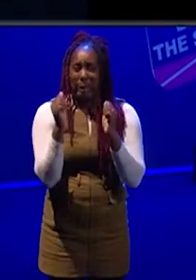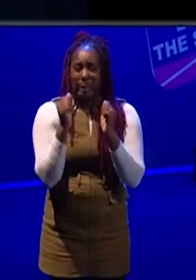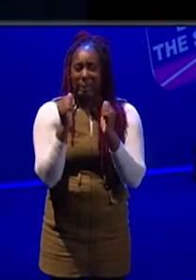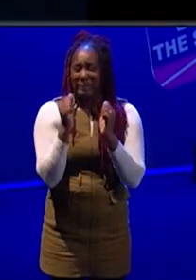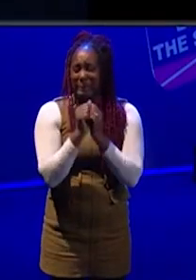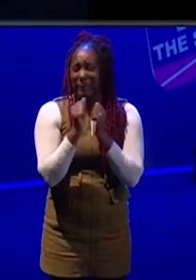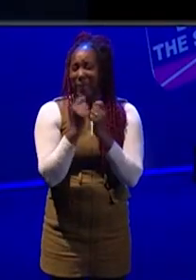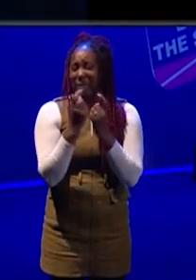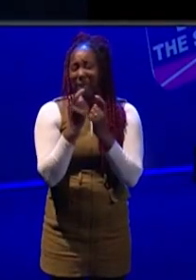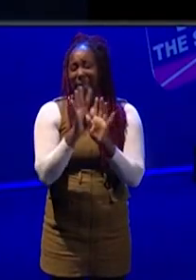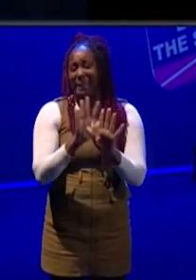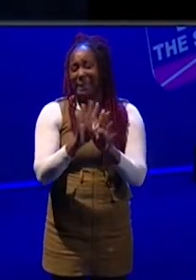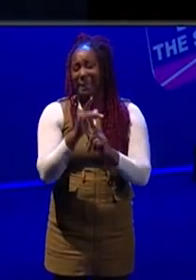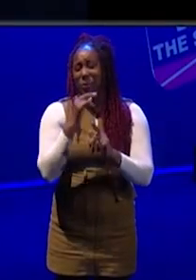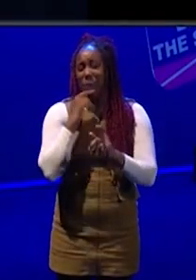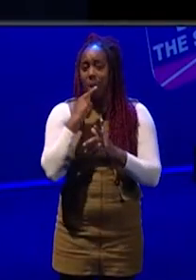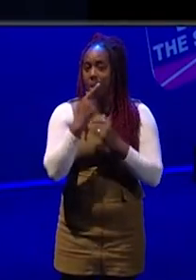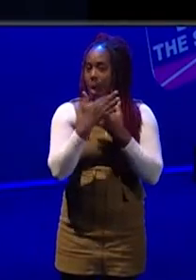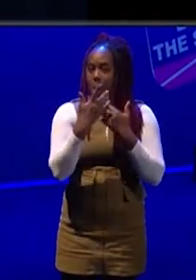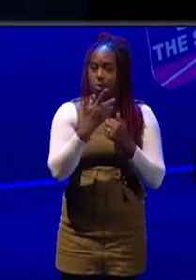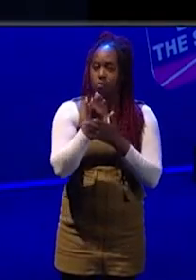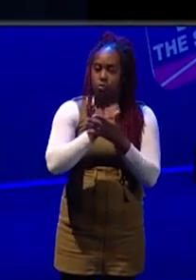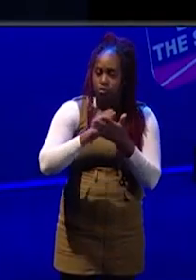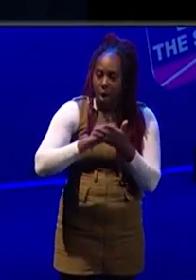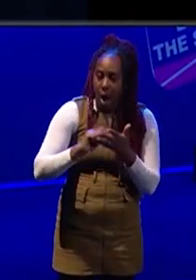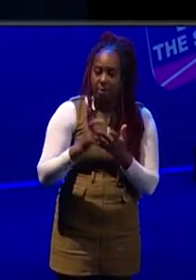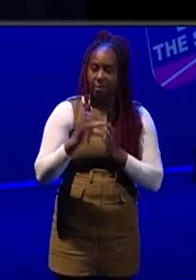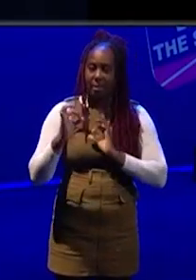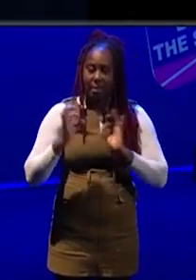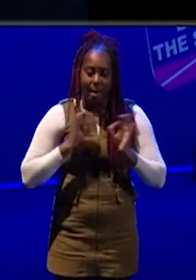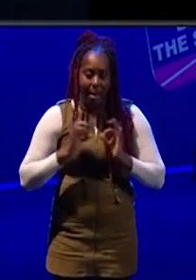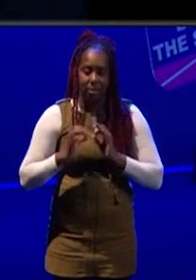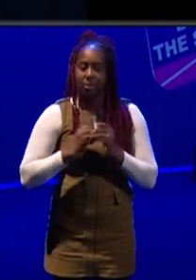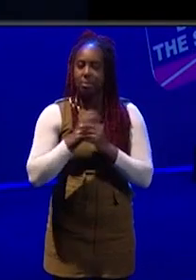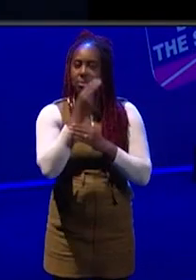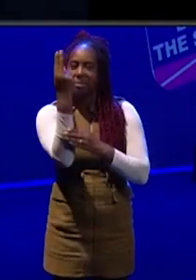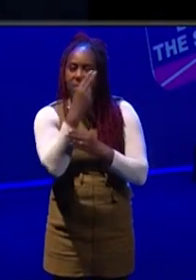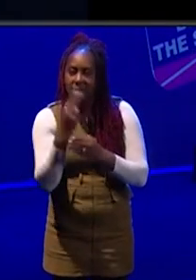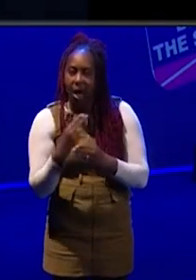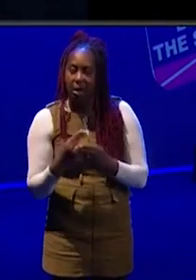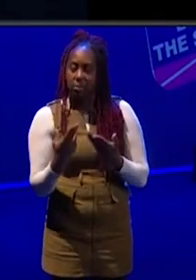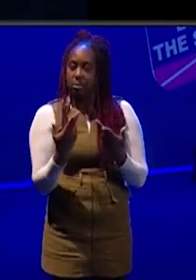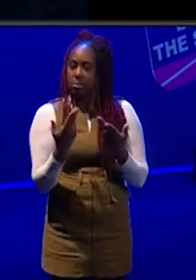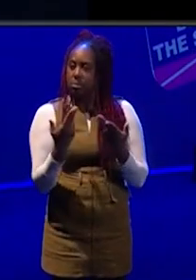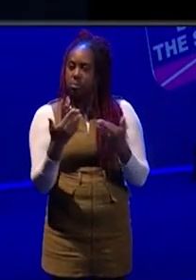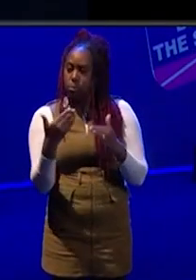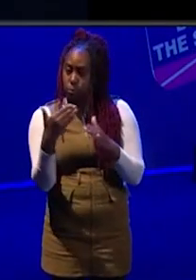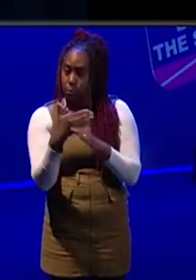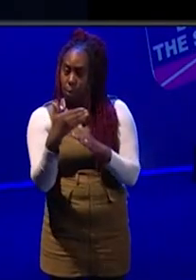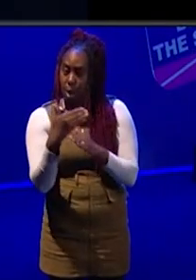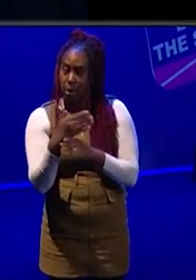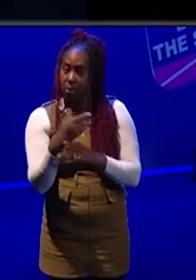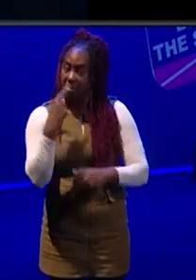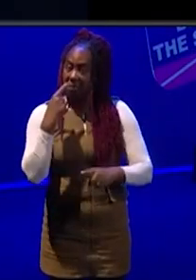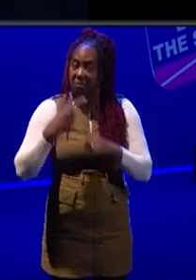And it got a lot of writers, a lot of directors, a lot of actors, a lot of designers working, you know, on